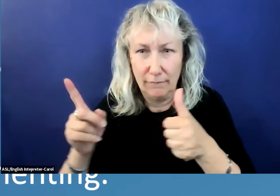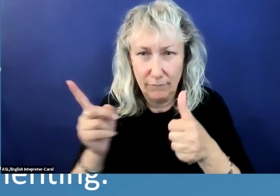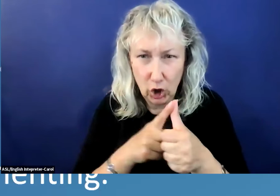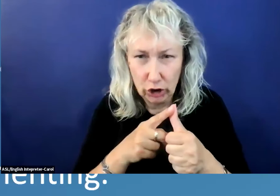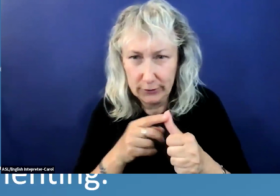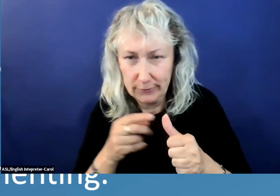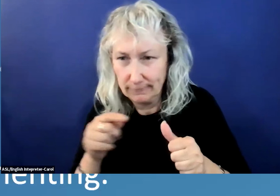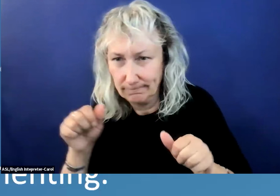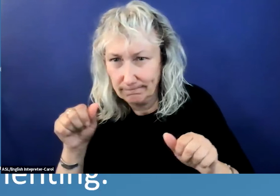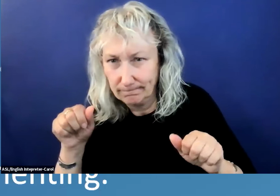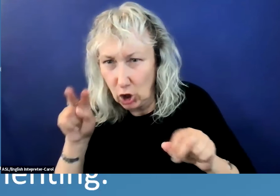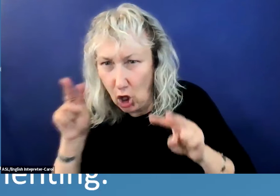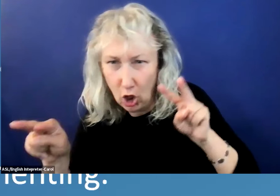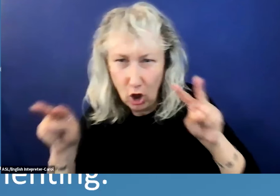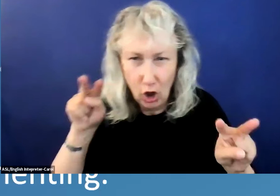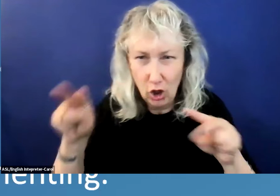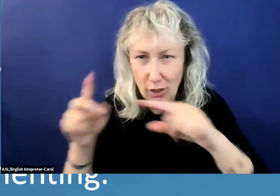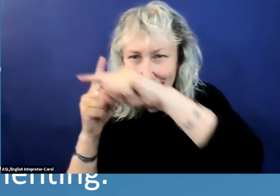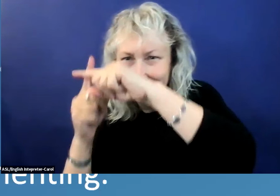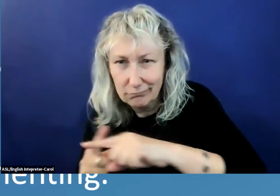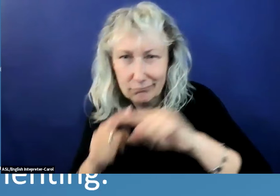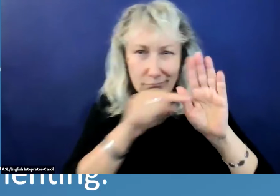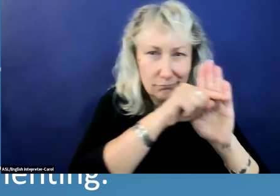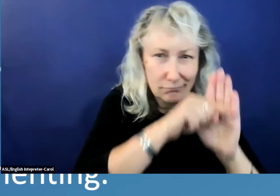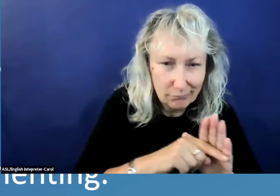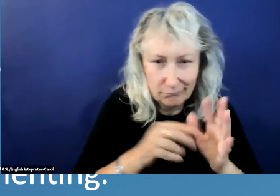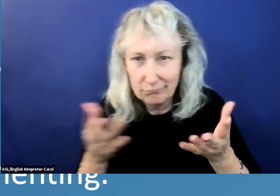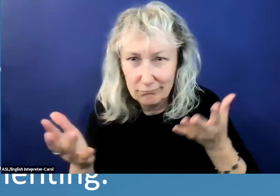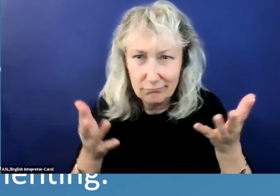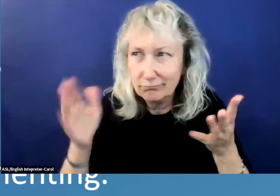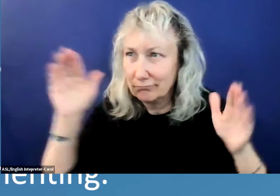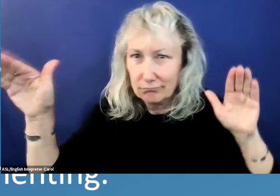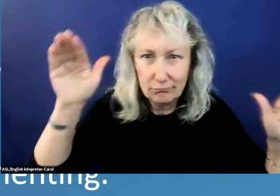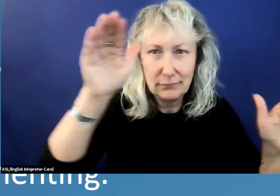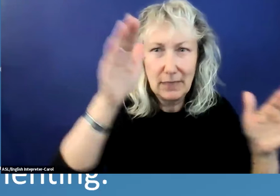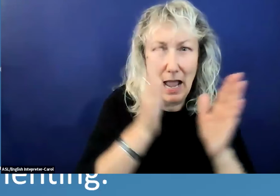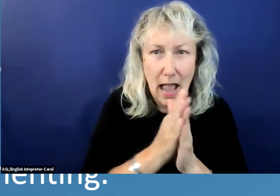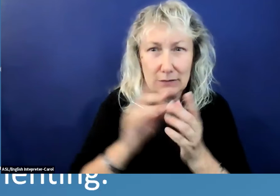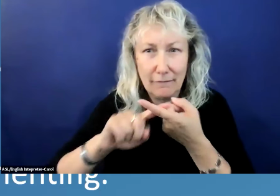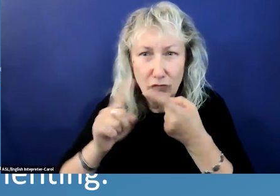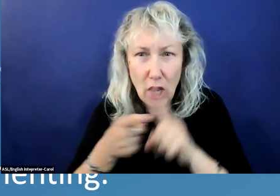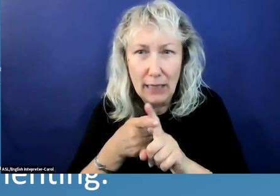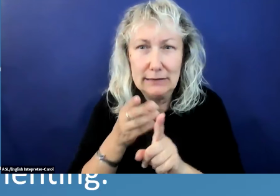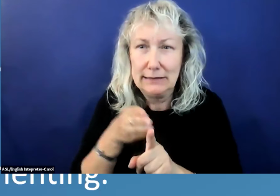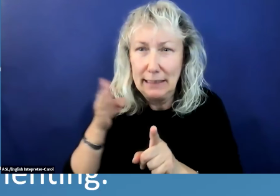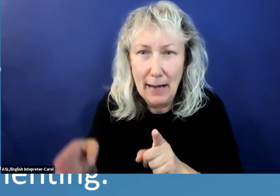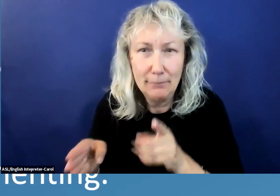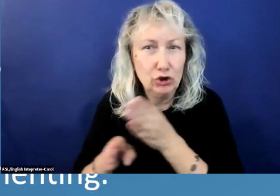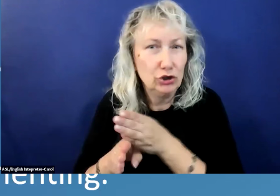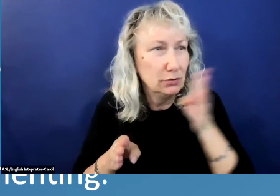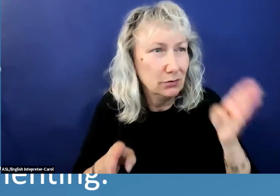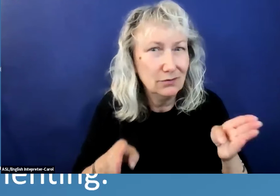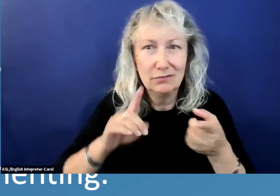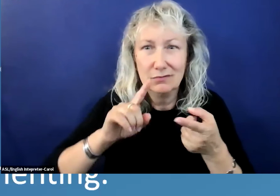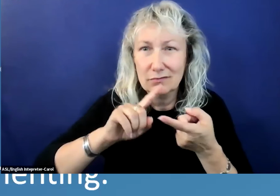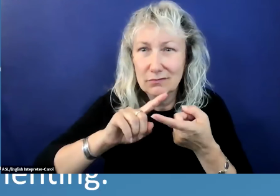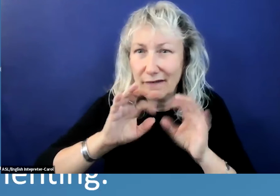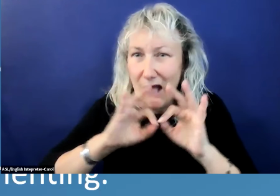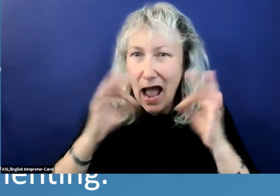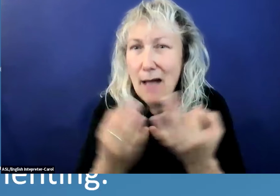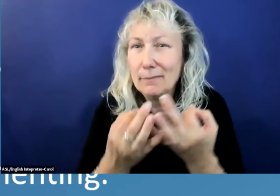making any decisions. And also, be in communication with family and trusted friends and community members as